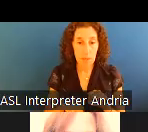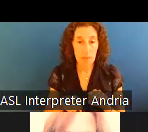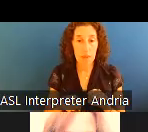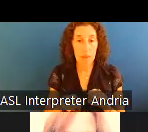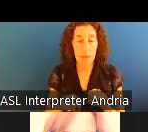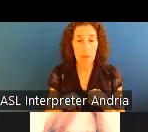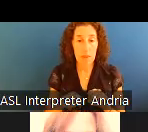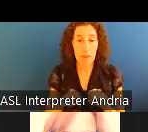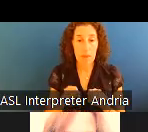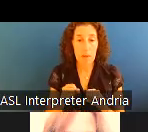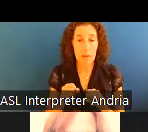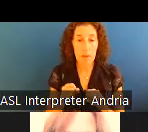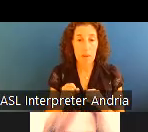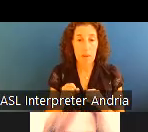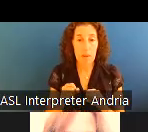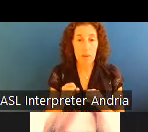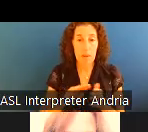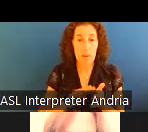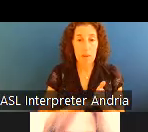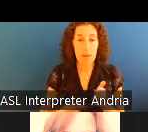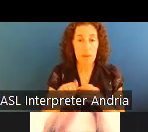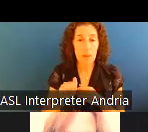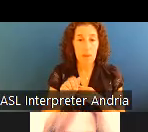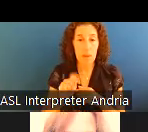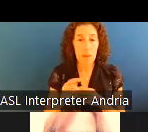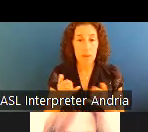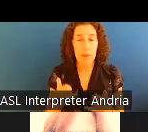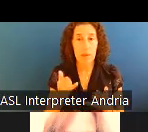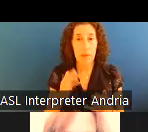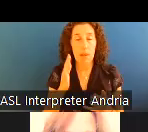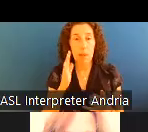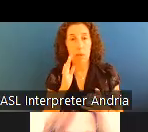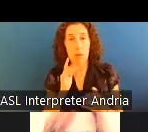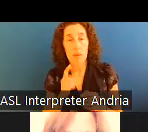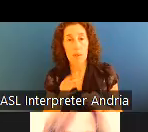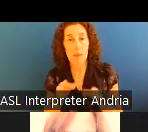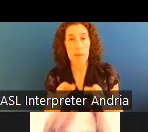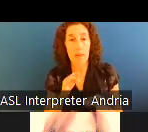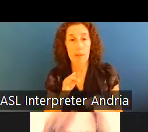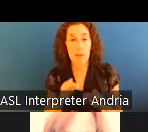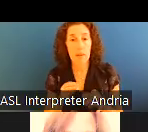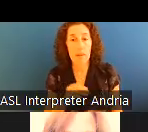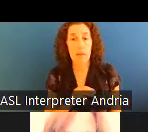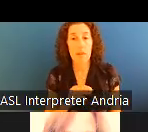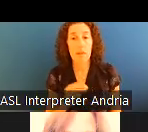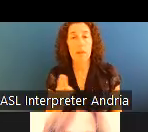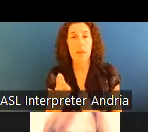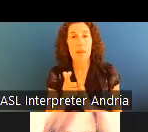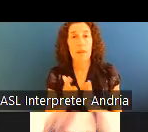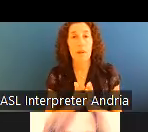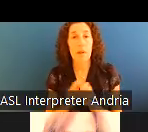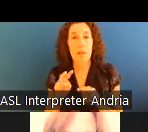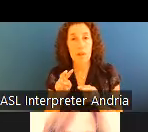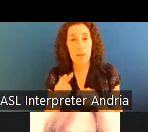bit about the role of law enforcement and working with victim advocates.